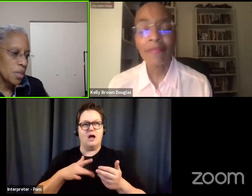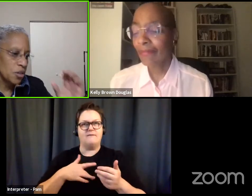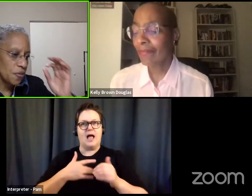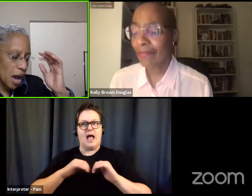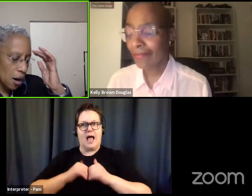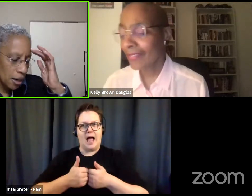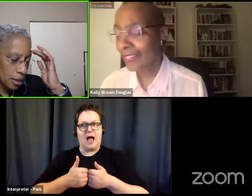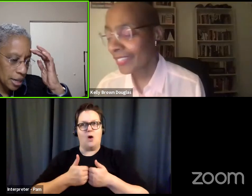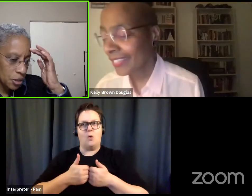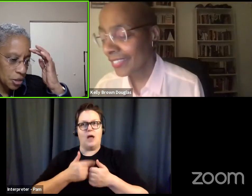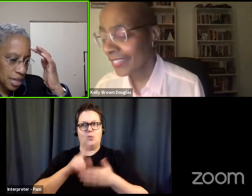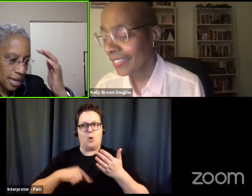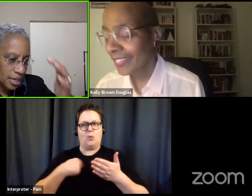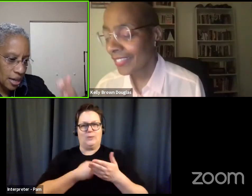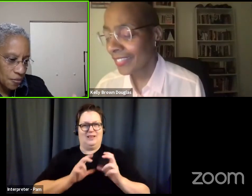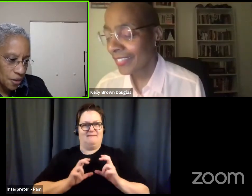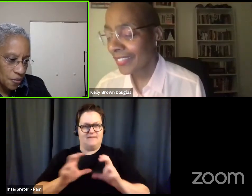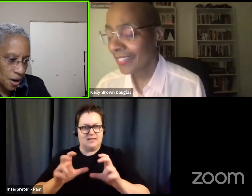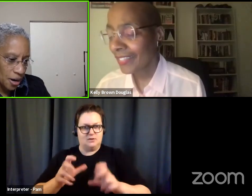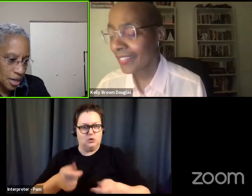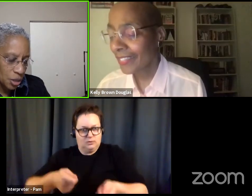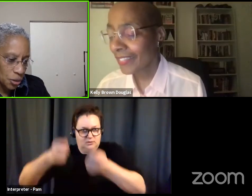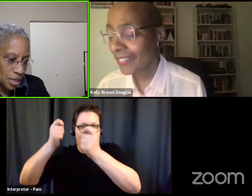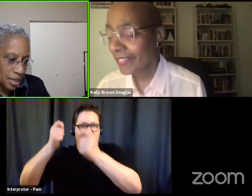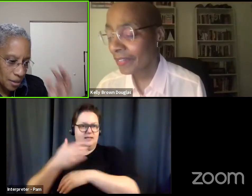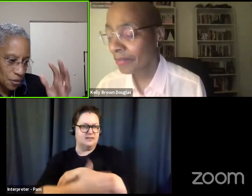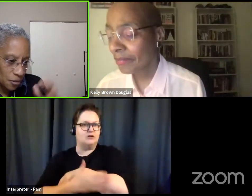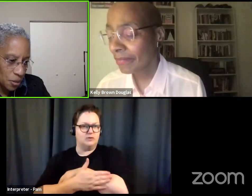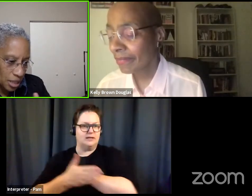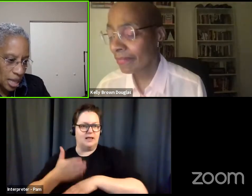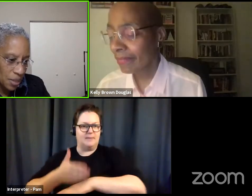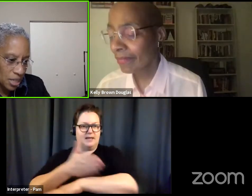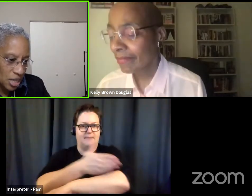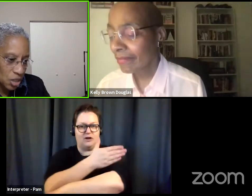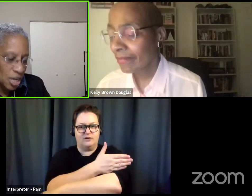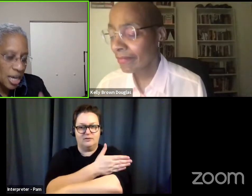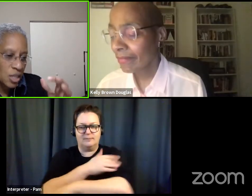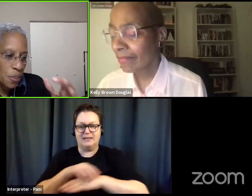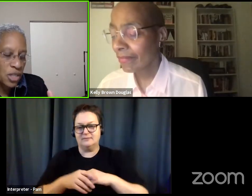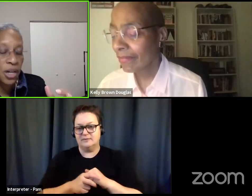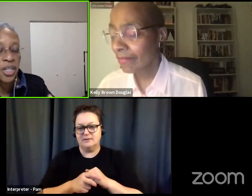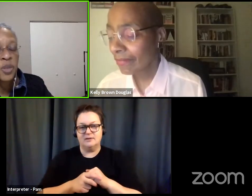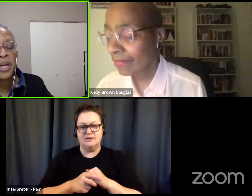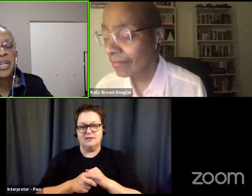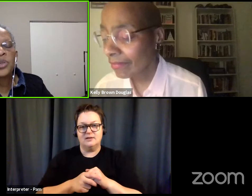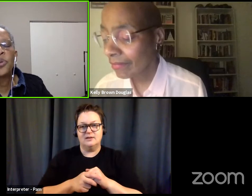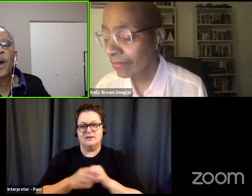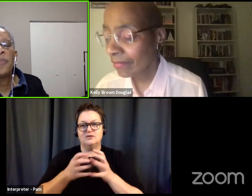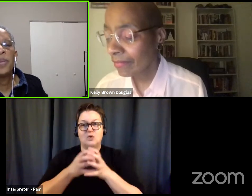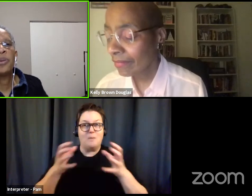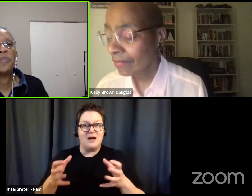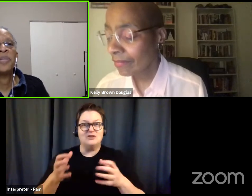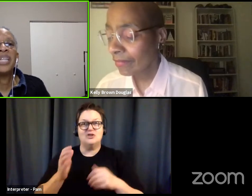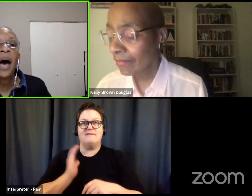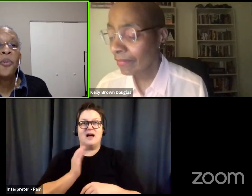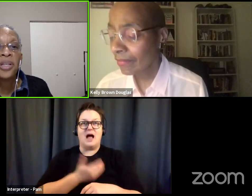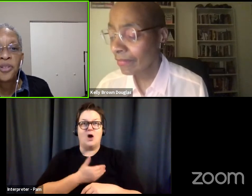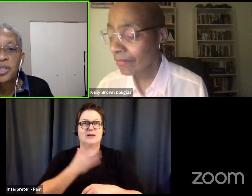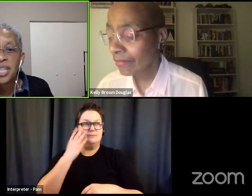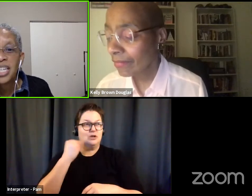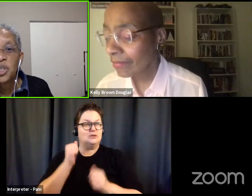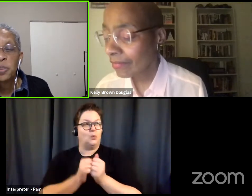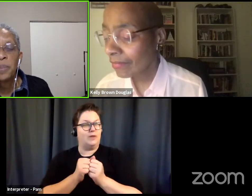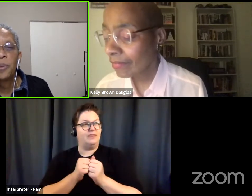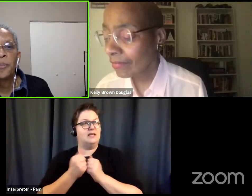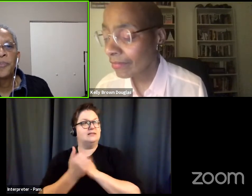That so much of our understanding of our country, if we claim it as such, is based on our experience with white people, but not with